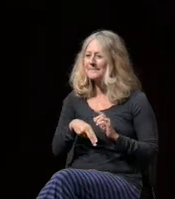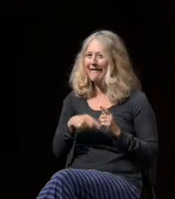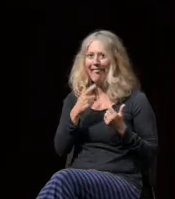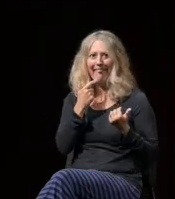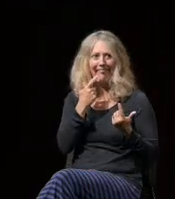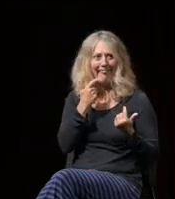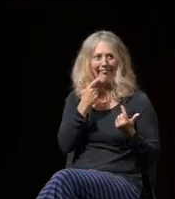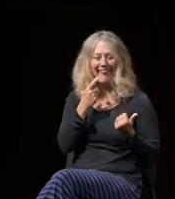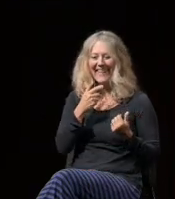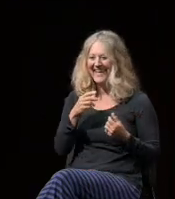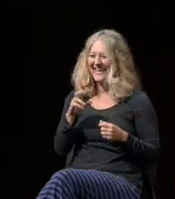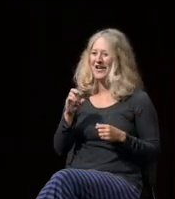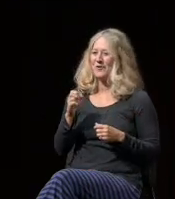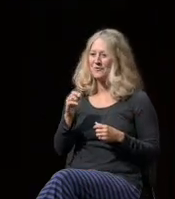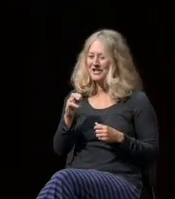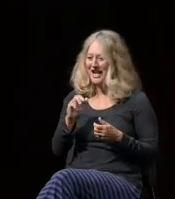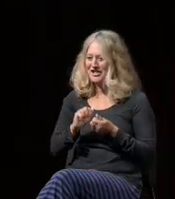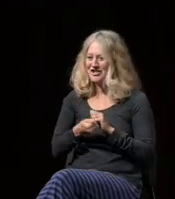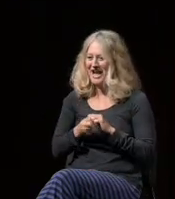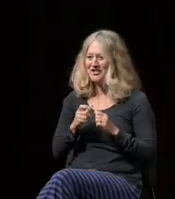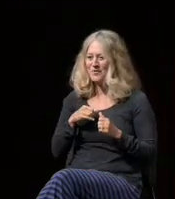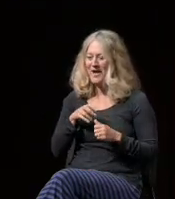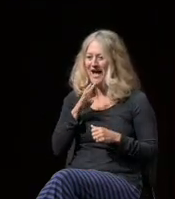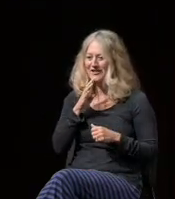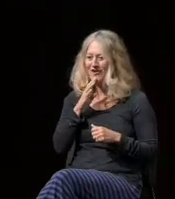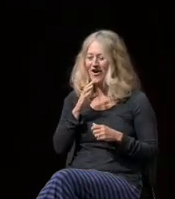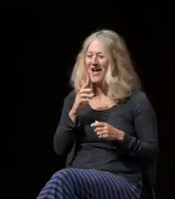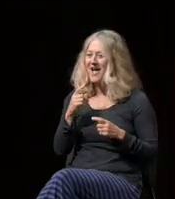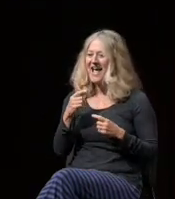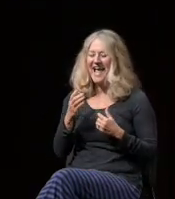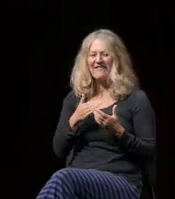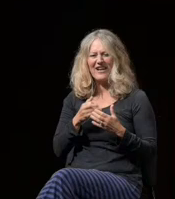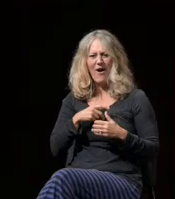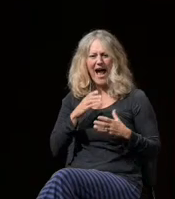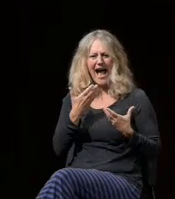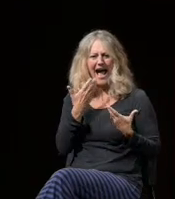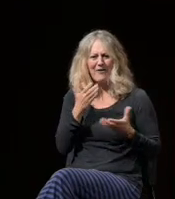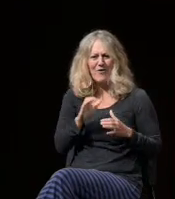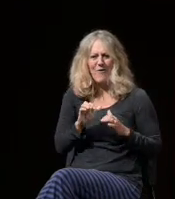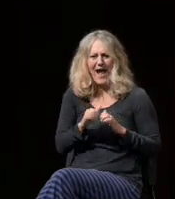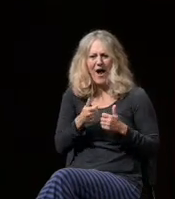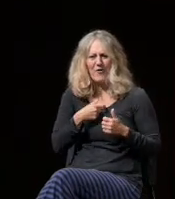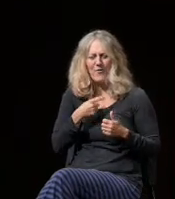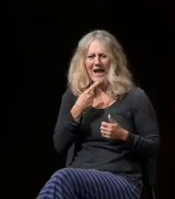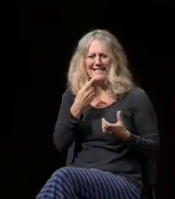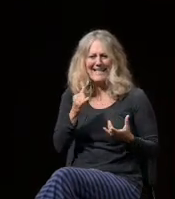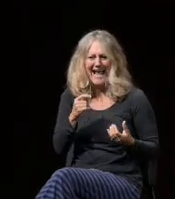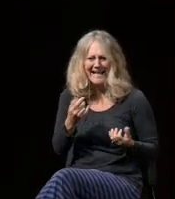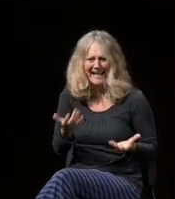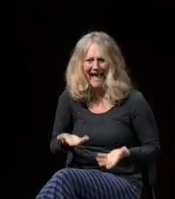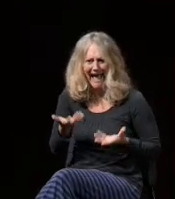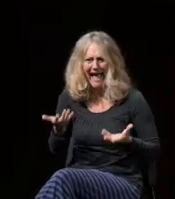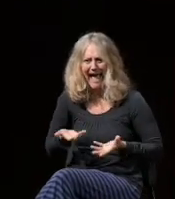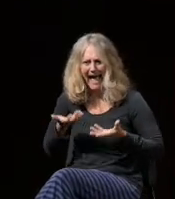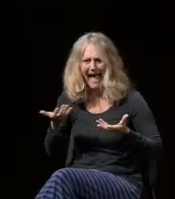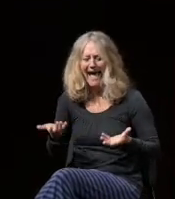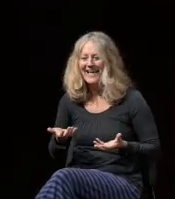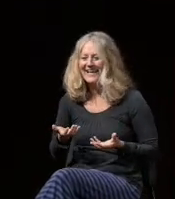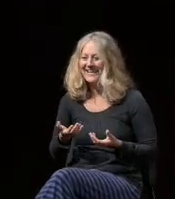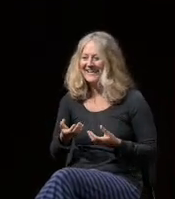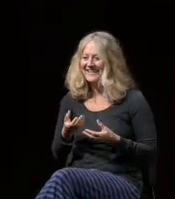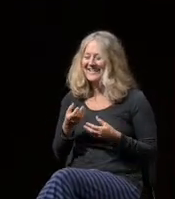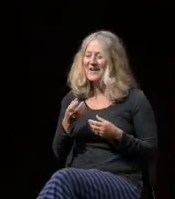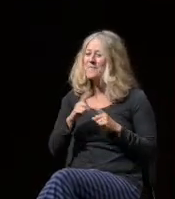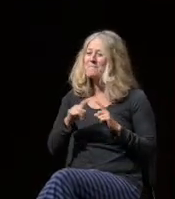Somebody said, now Regina has really changed the way I talk forever now. I don't know how to say it. We have points of emphasis,